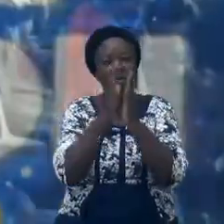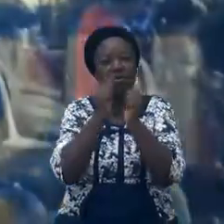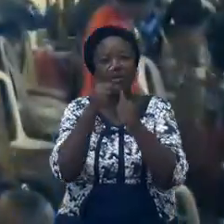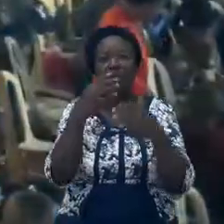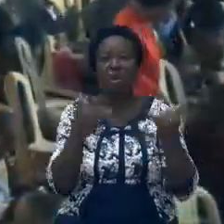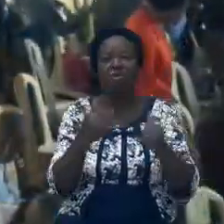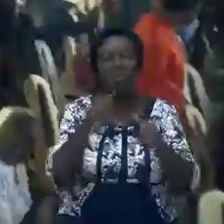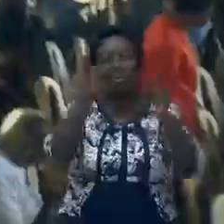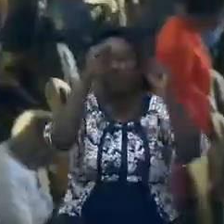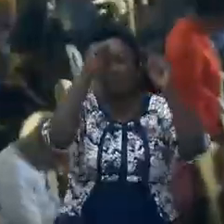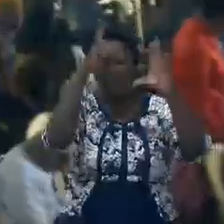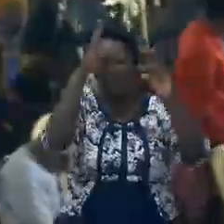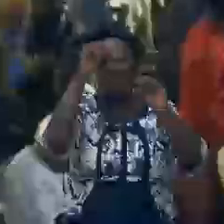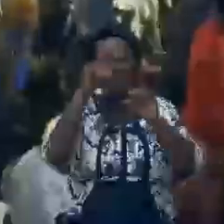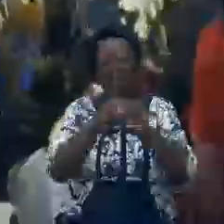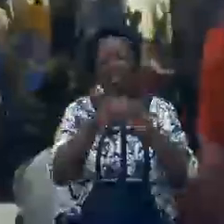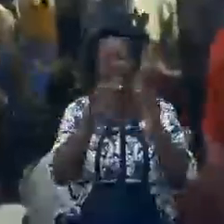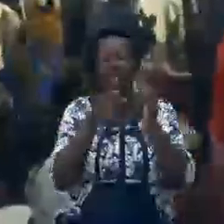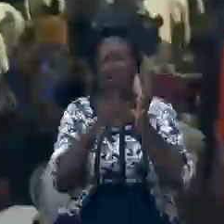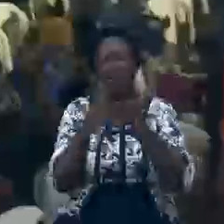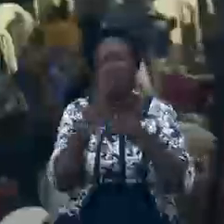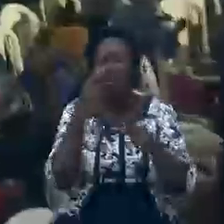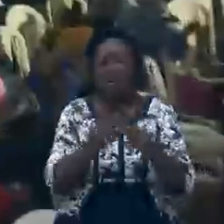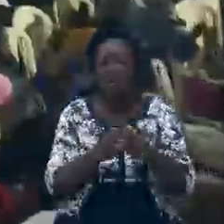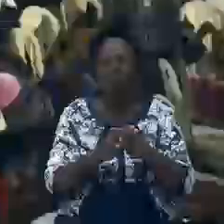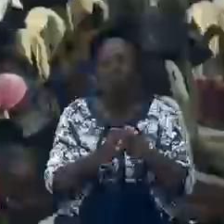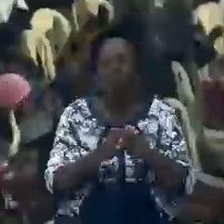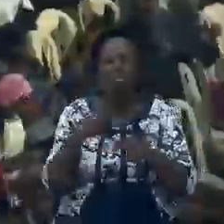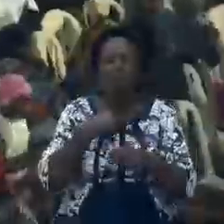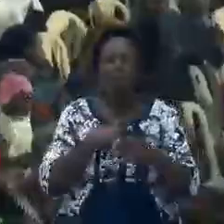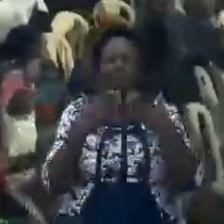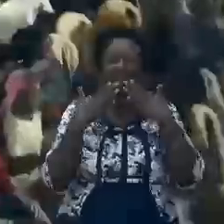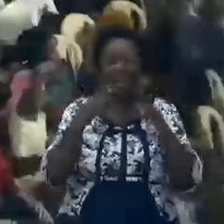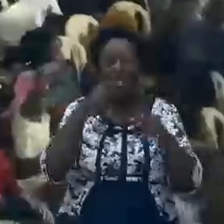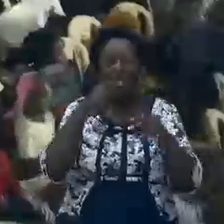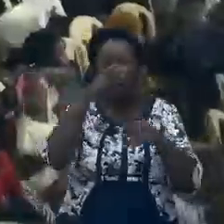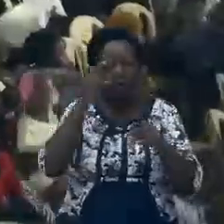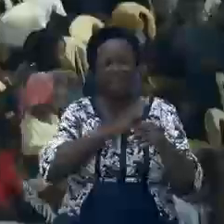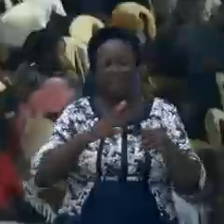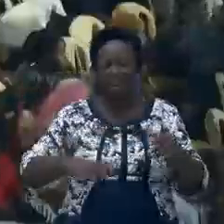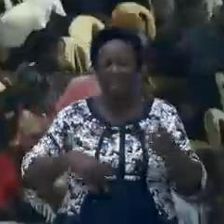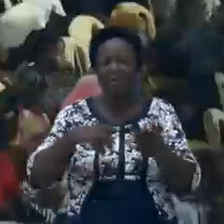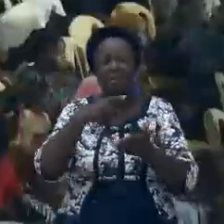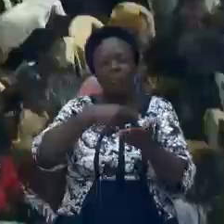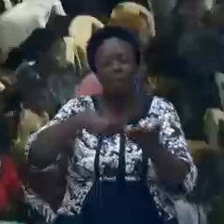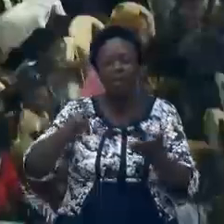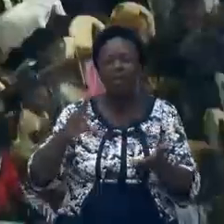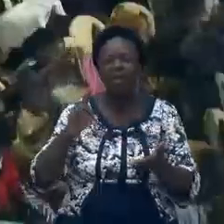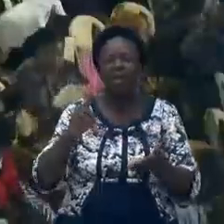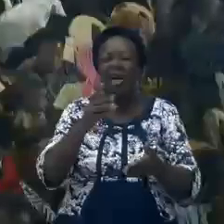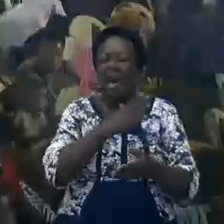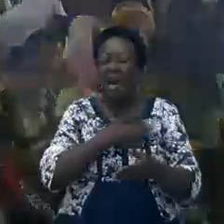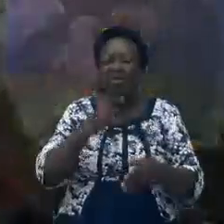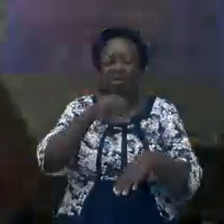on standing. I'm going to pray with you now. Father, in Jesus' name, we thank